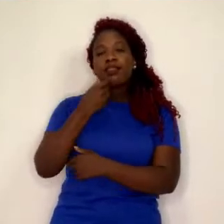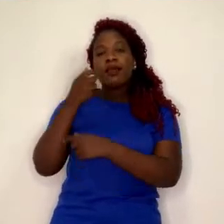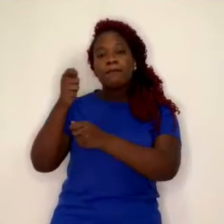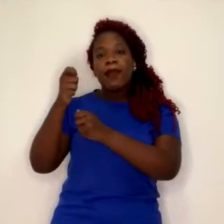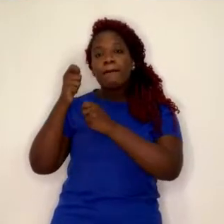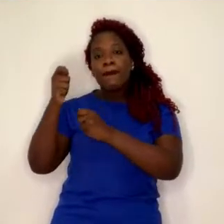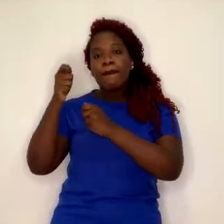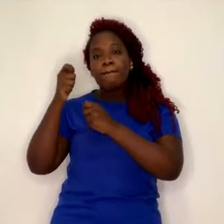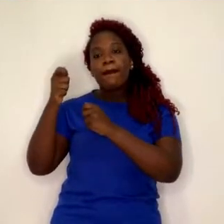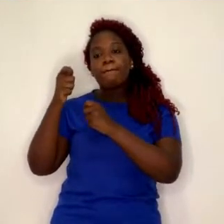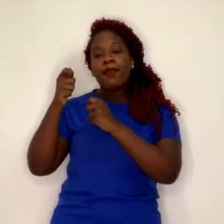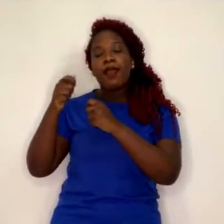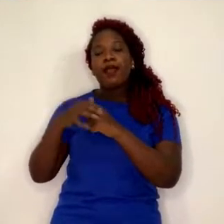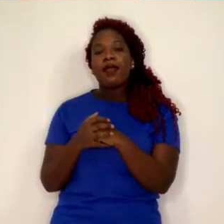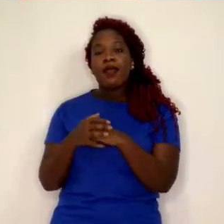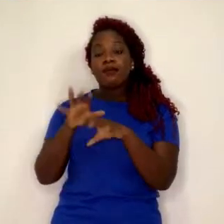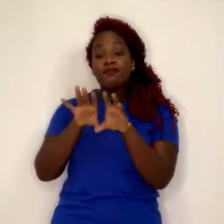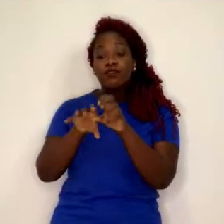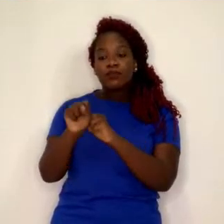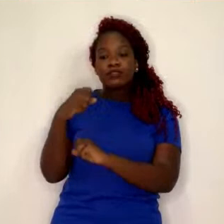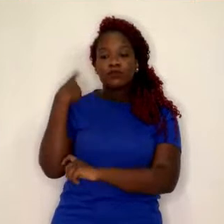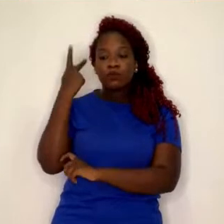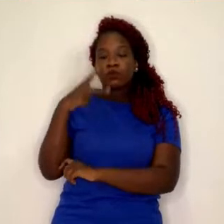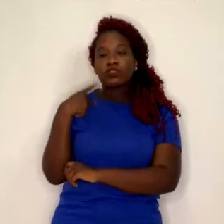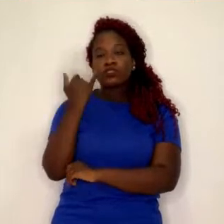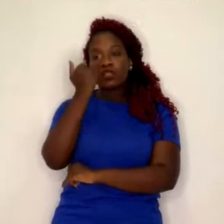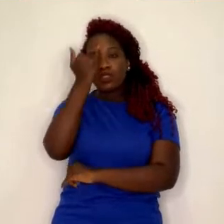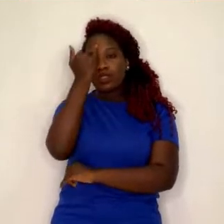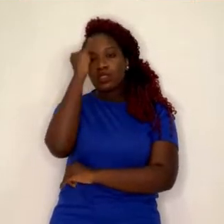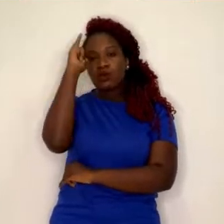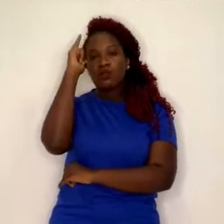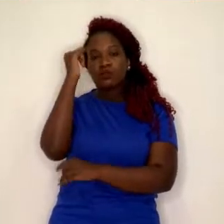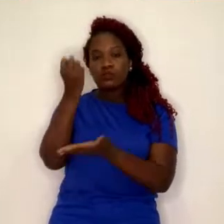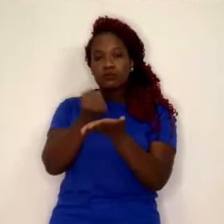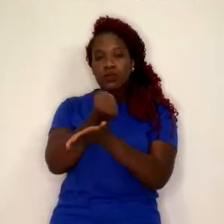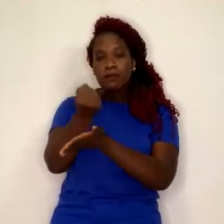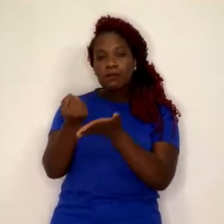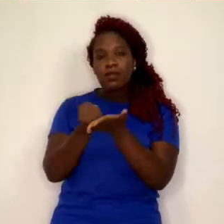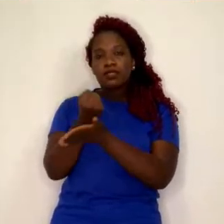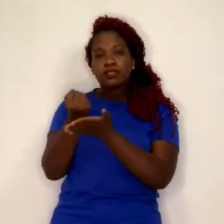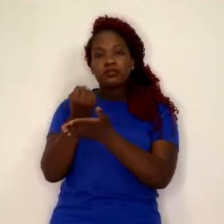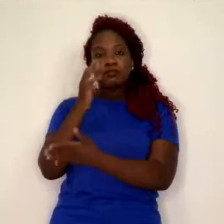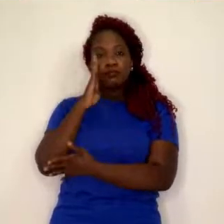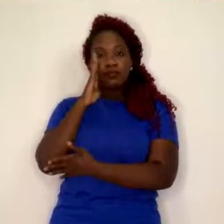in its activism, the political and ideological